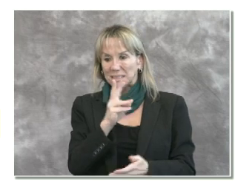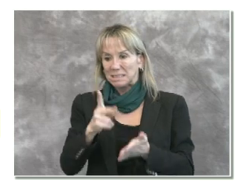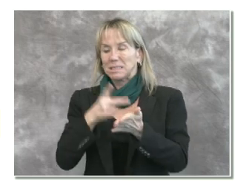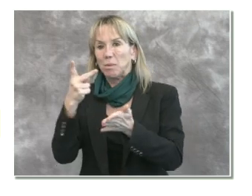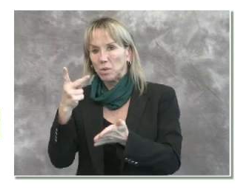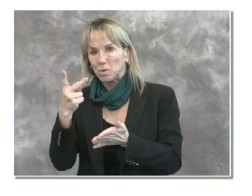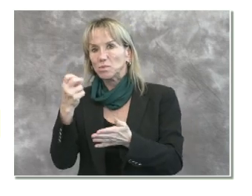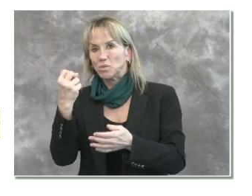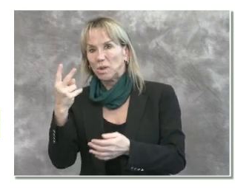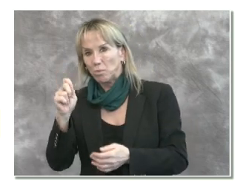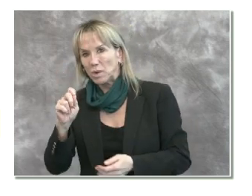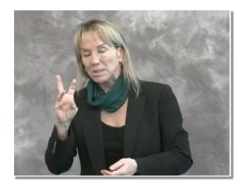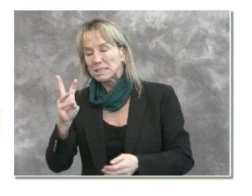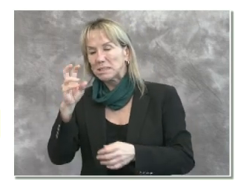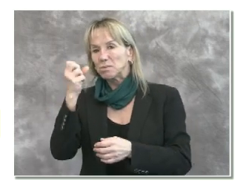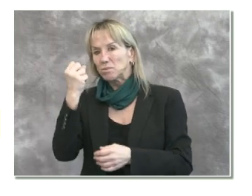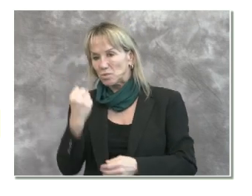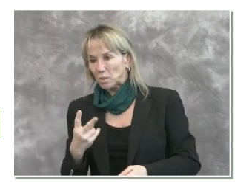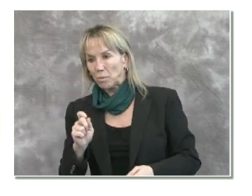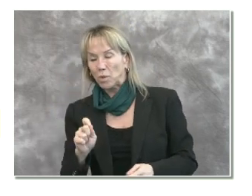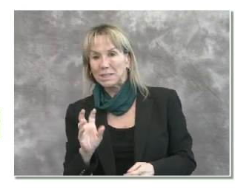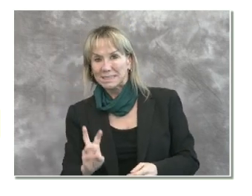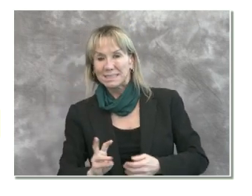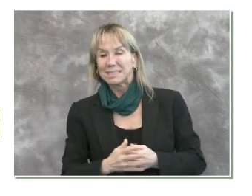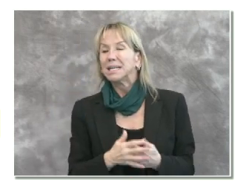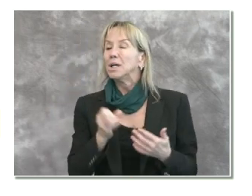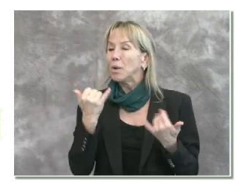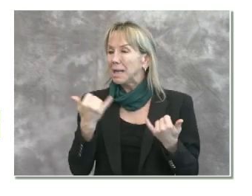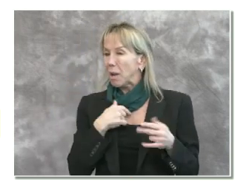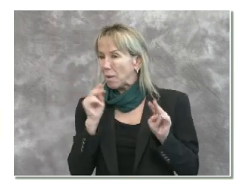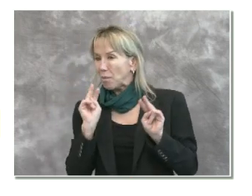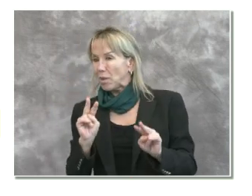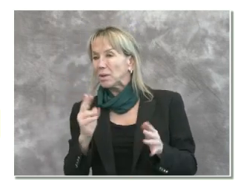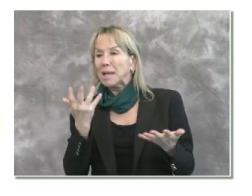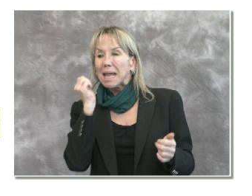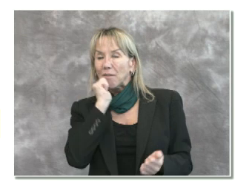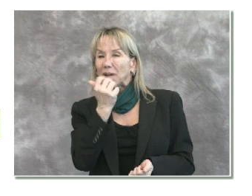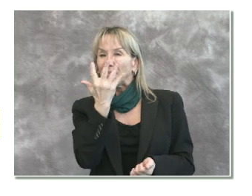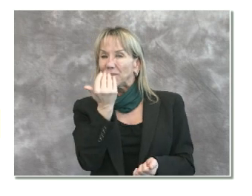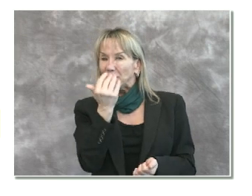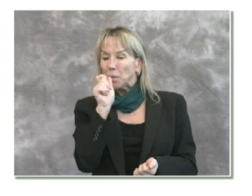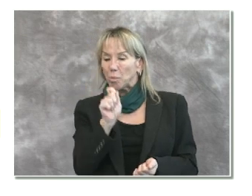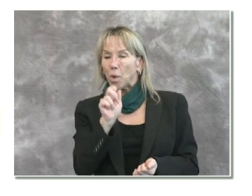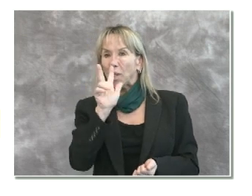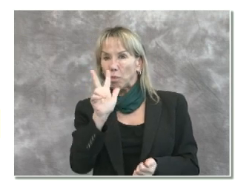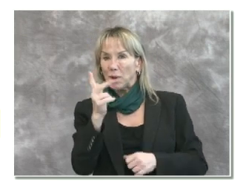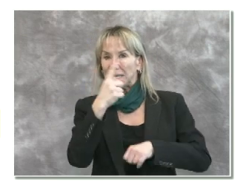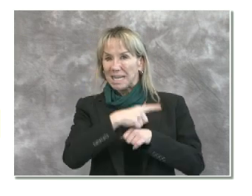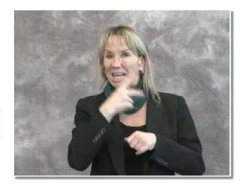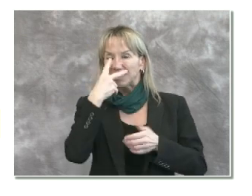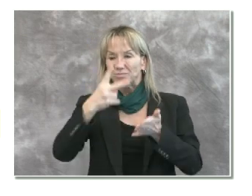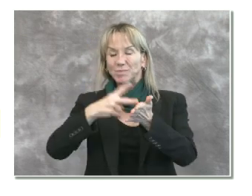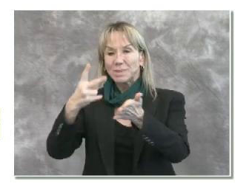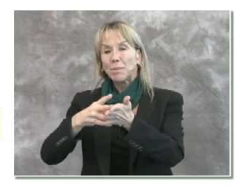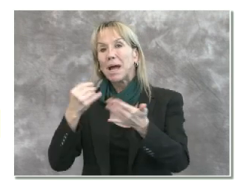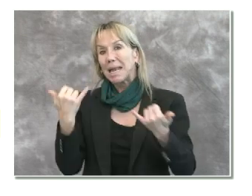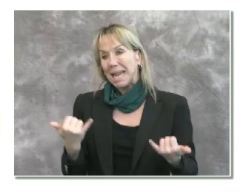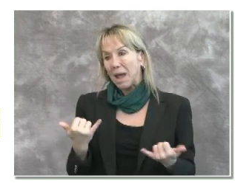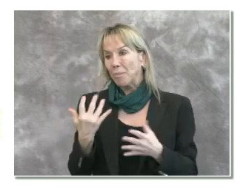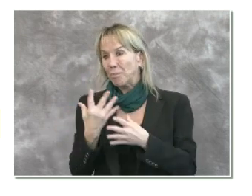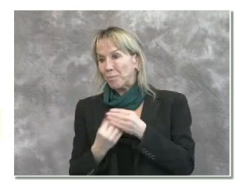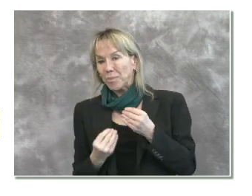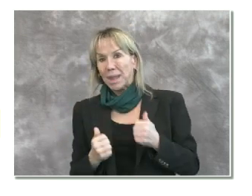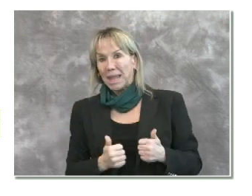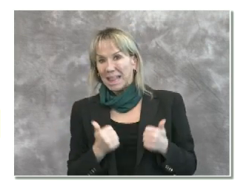8. That represents a current doubling rate of 15 every 15.3 days. And loss of life, we have 3 additional deaths,